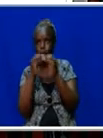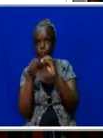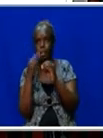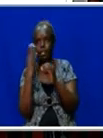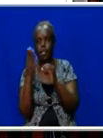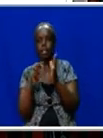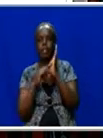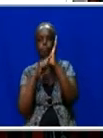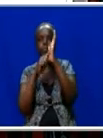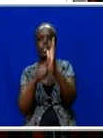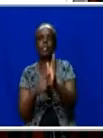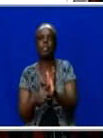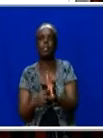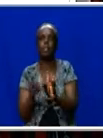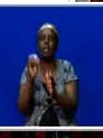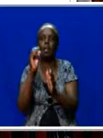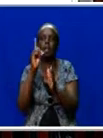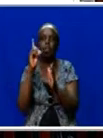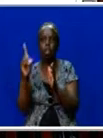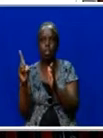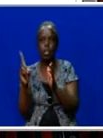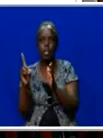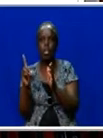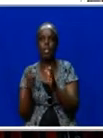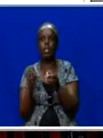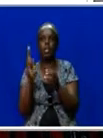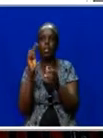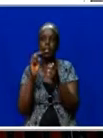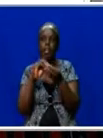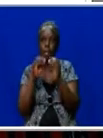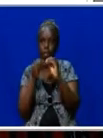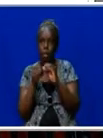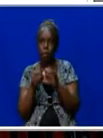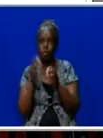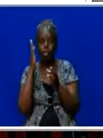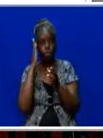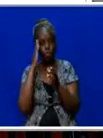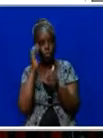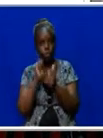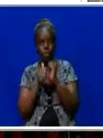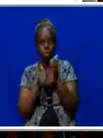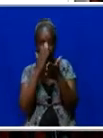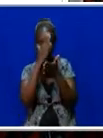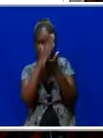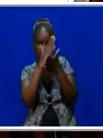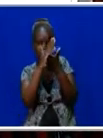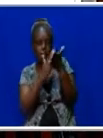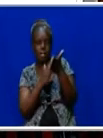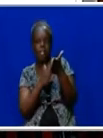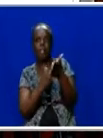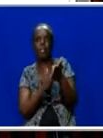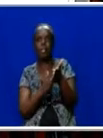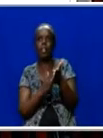points represent an odd number. And we want to find which data point is at the center. The data point